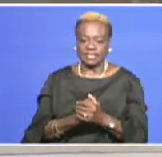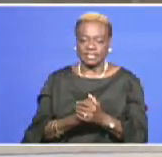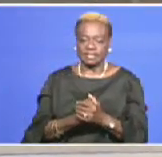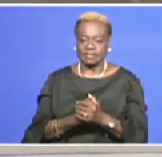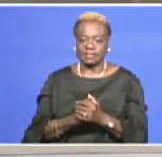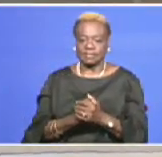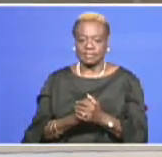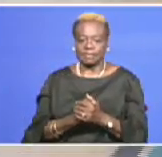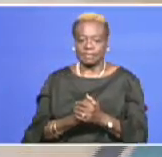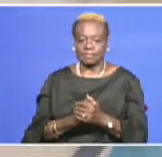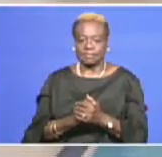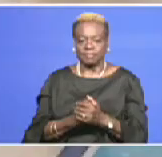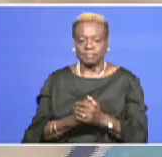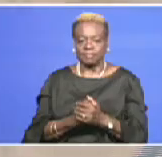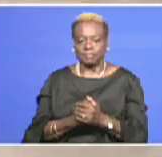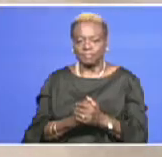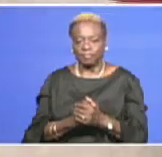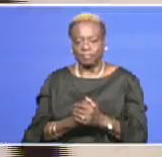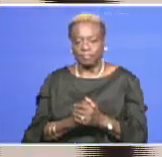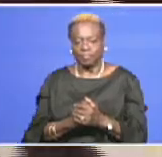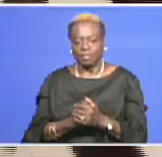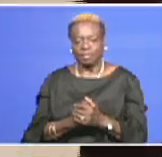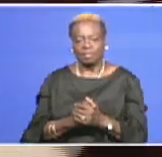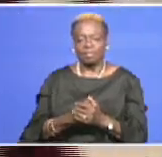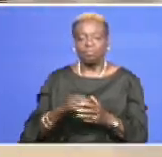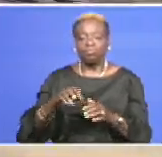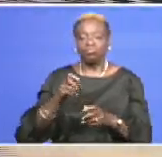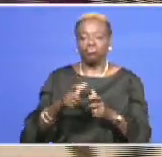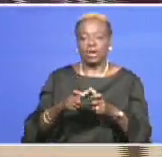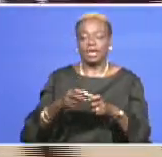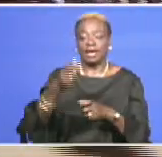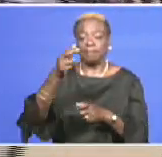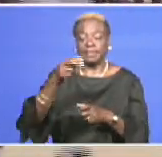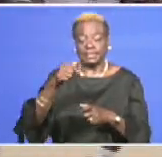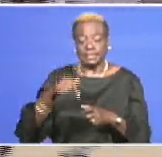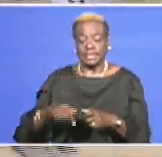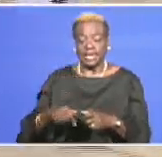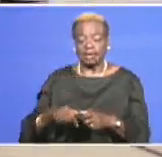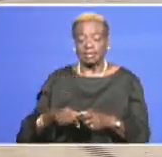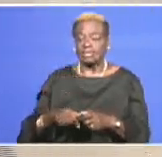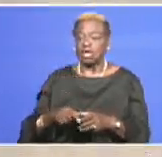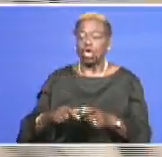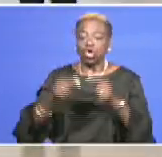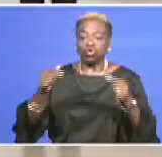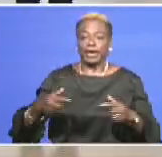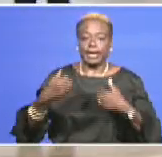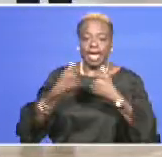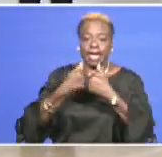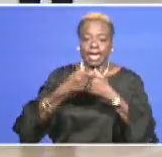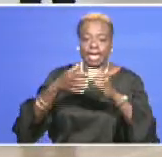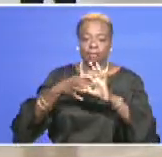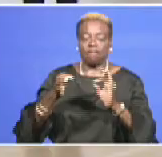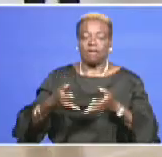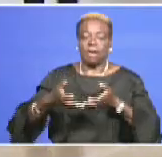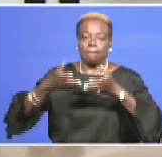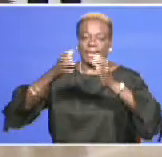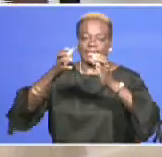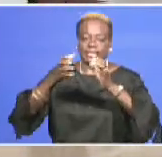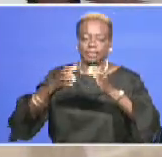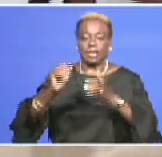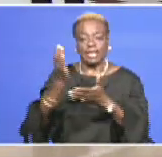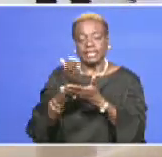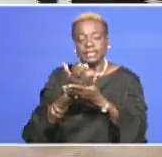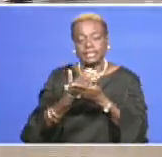played at a breakneck pace, you know, getting up and down the floor, trying to play an exciting brand of basketball. Got some things we got to clean up. Got to